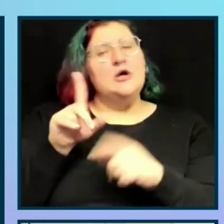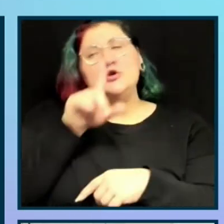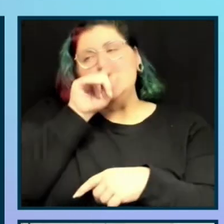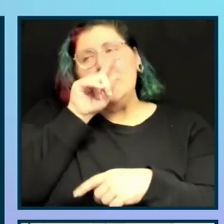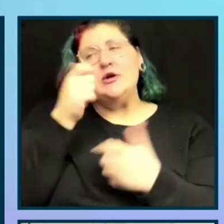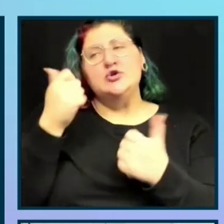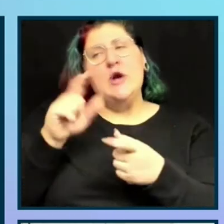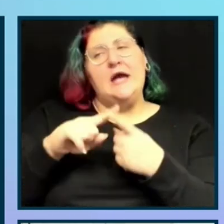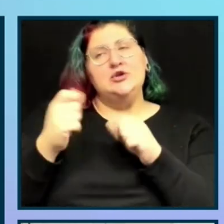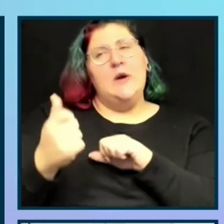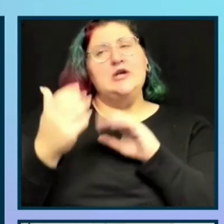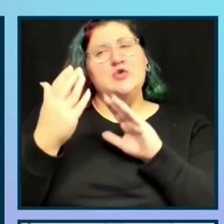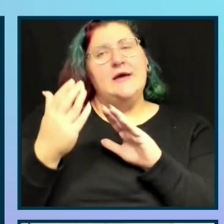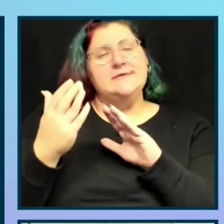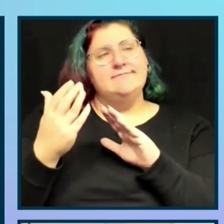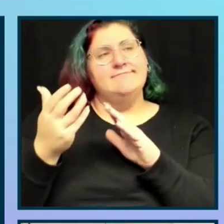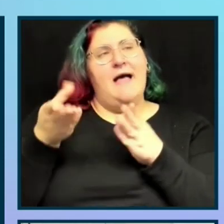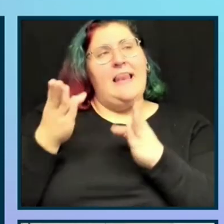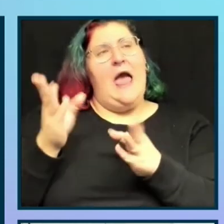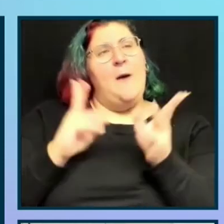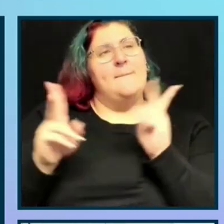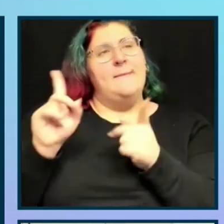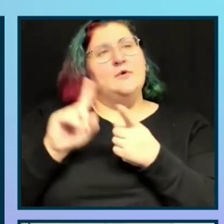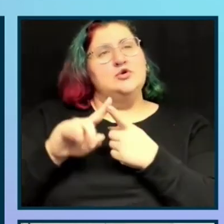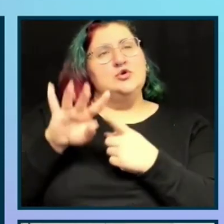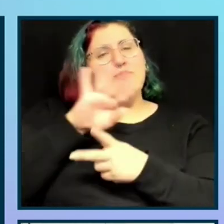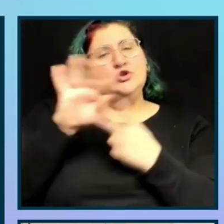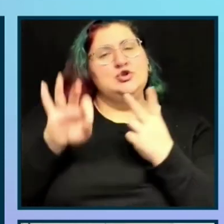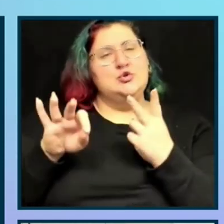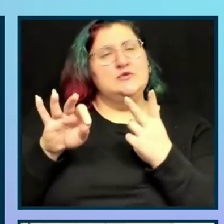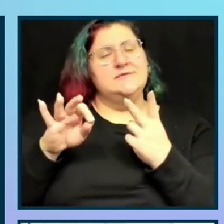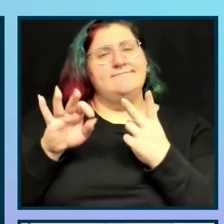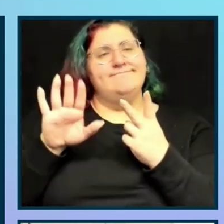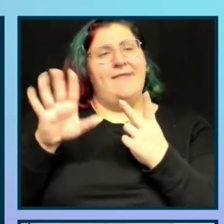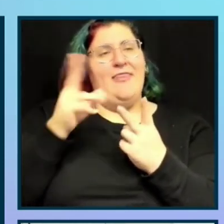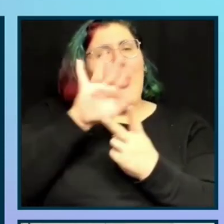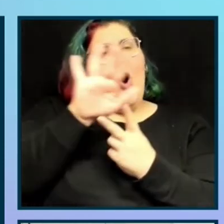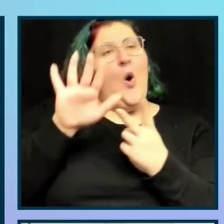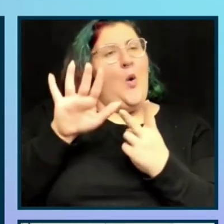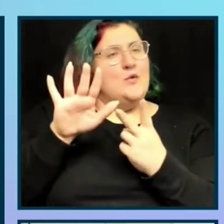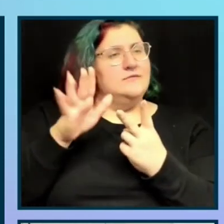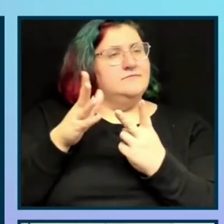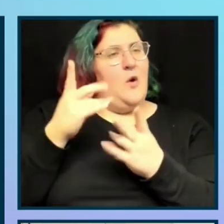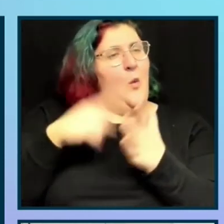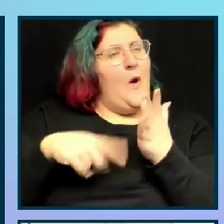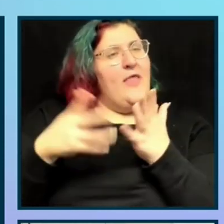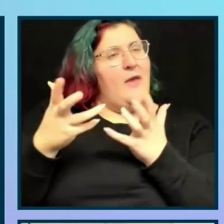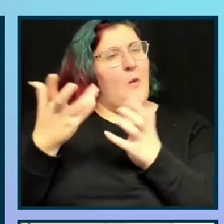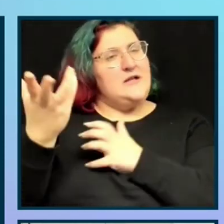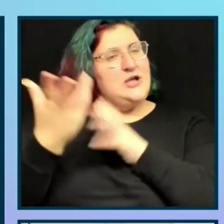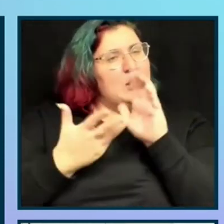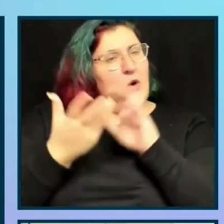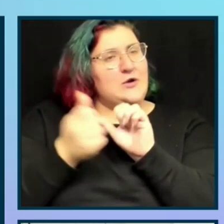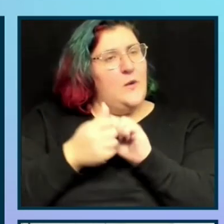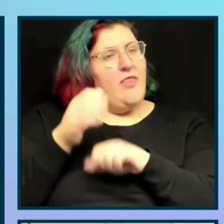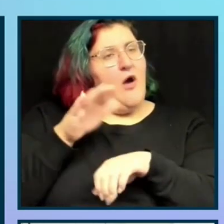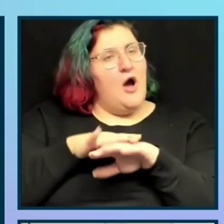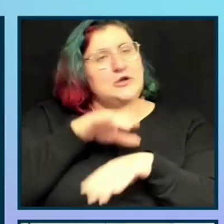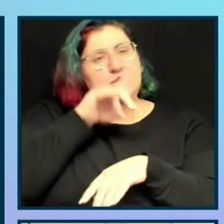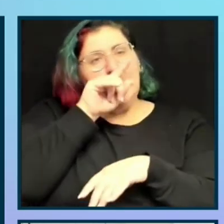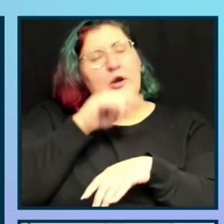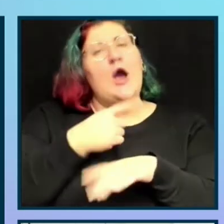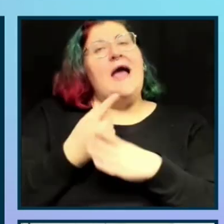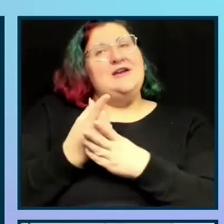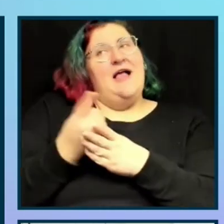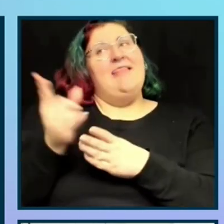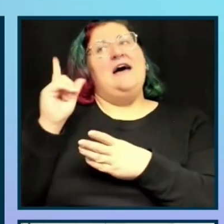I actually just came across last week, which was cool because then I got to add it to this. But basically,